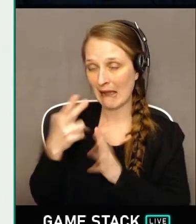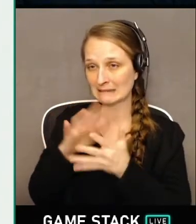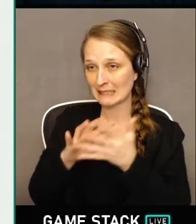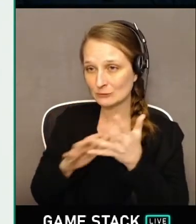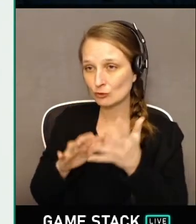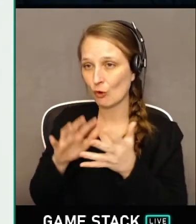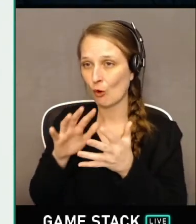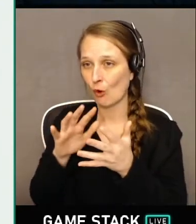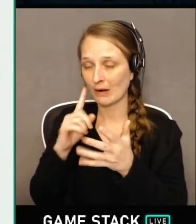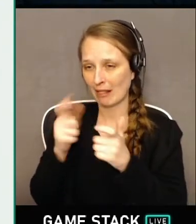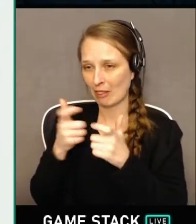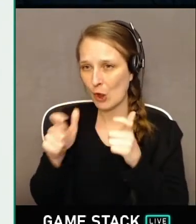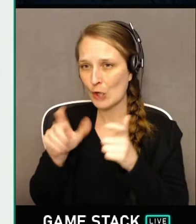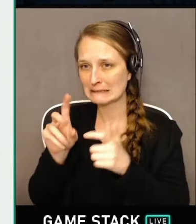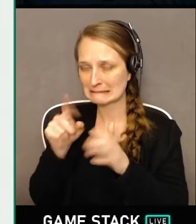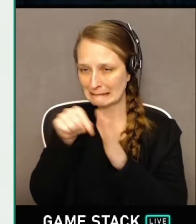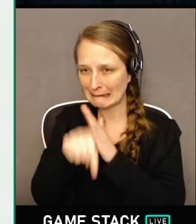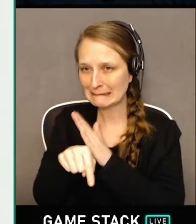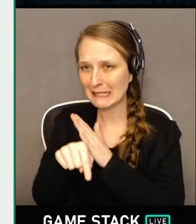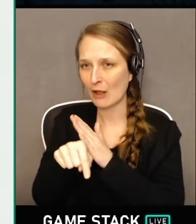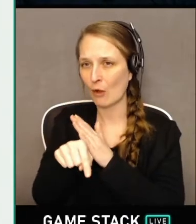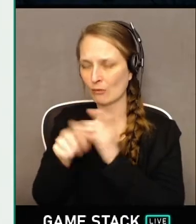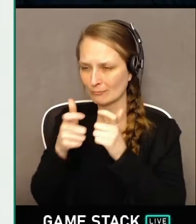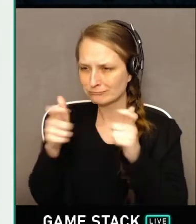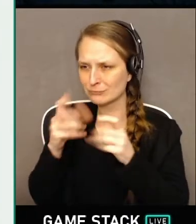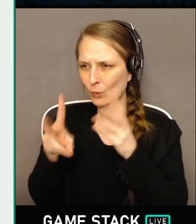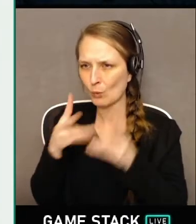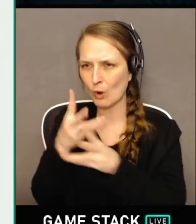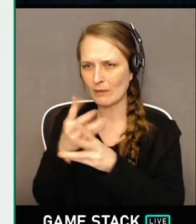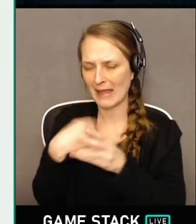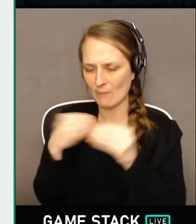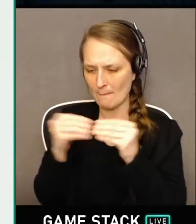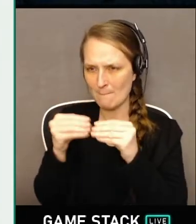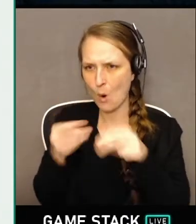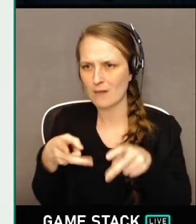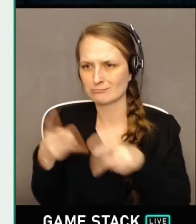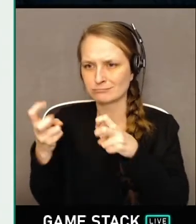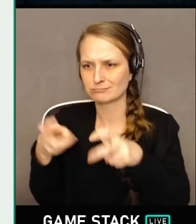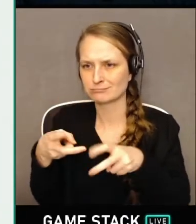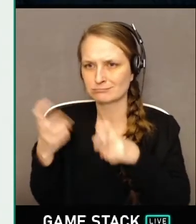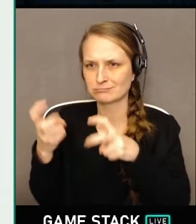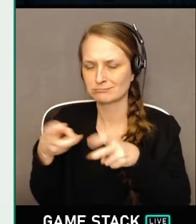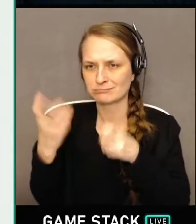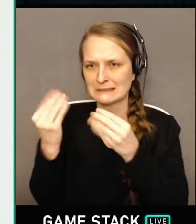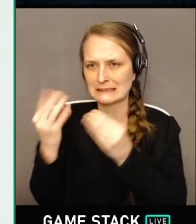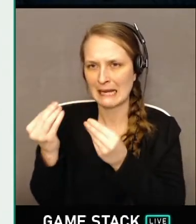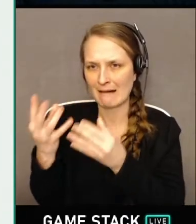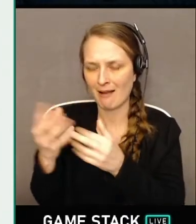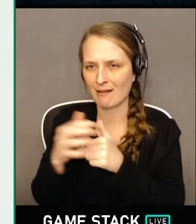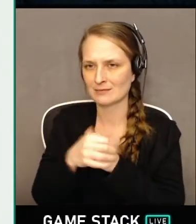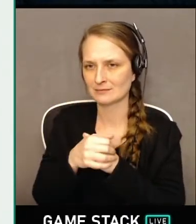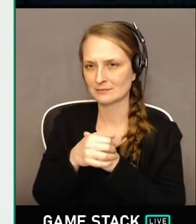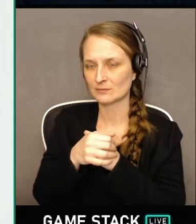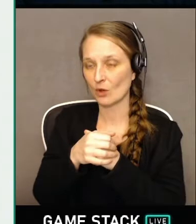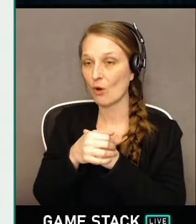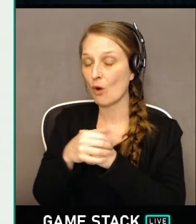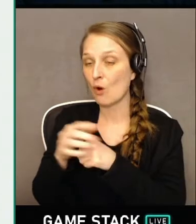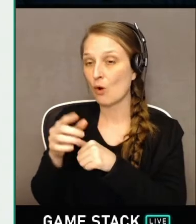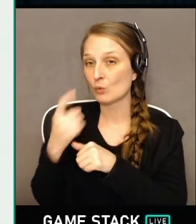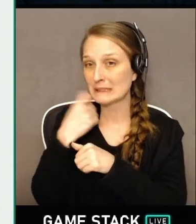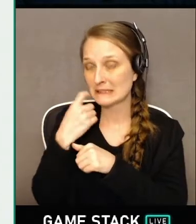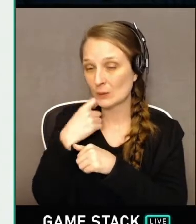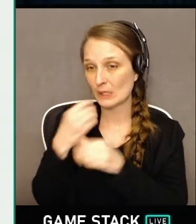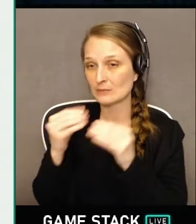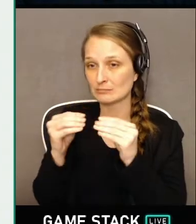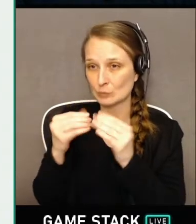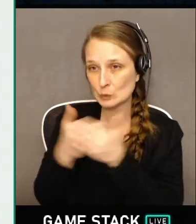large open world, the games need to load more data from disk. Recently, we also see new storage technology to